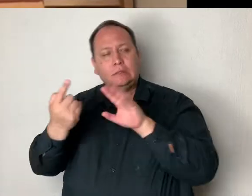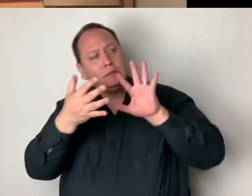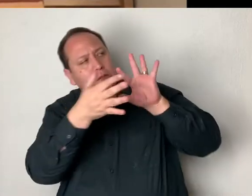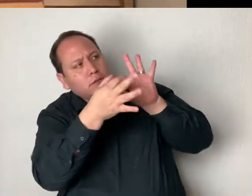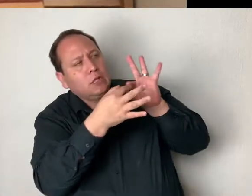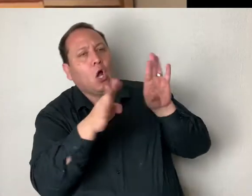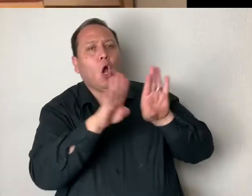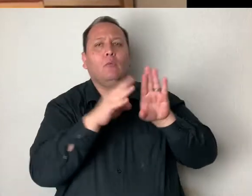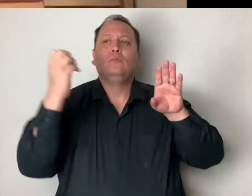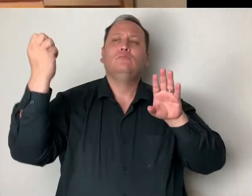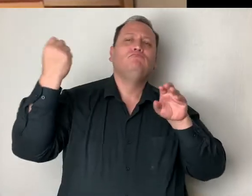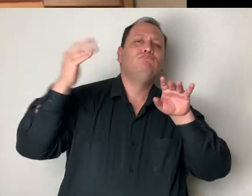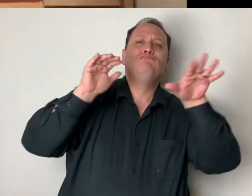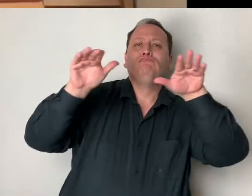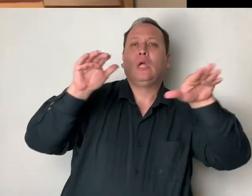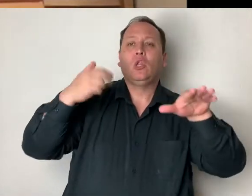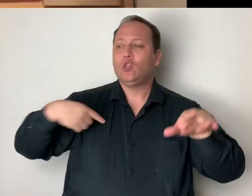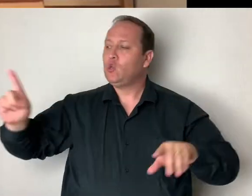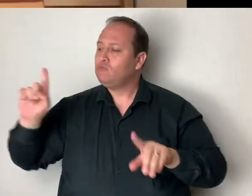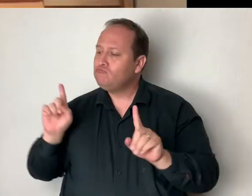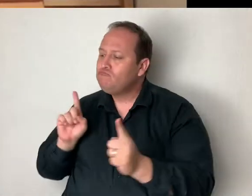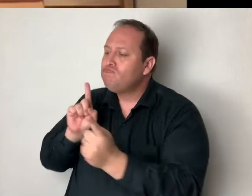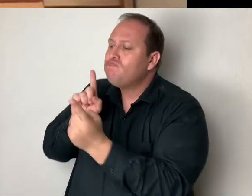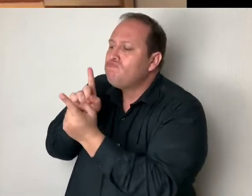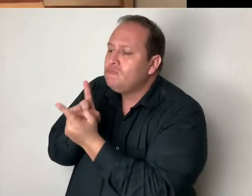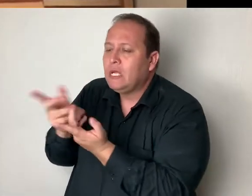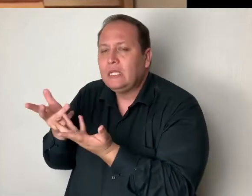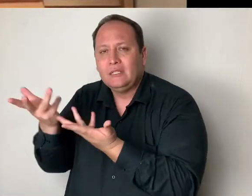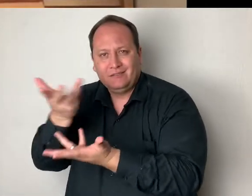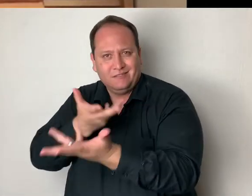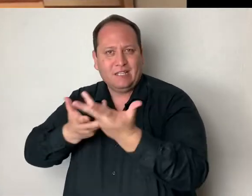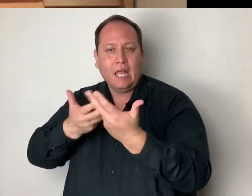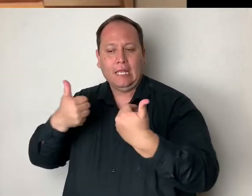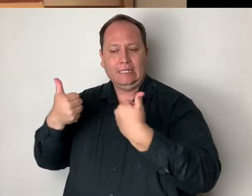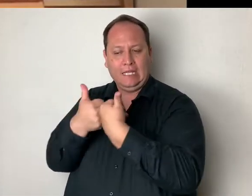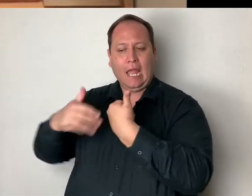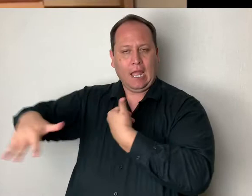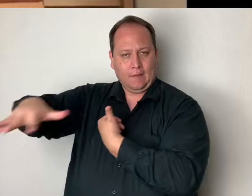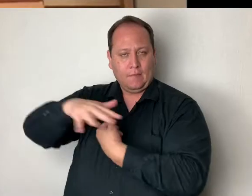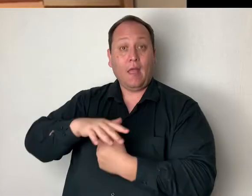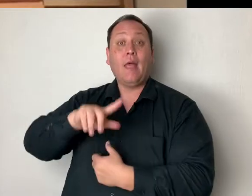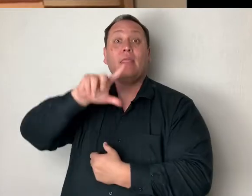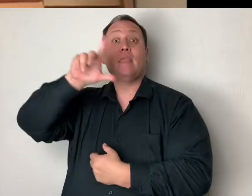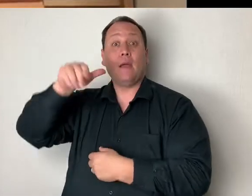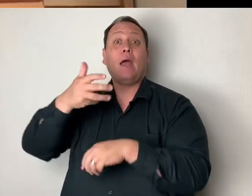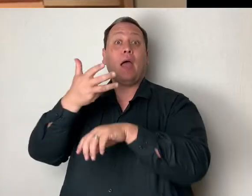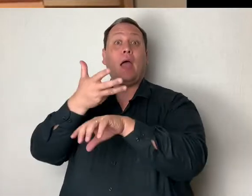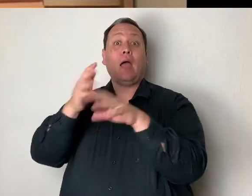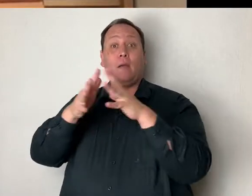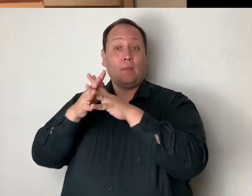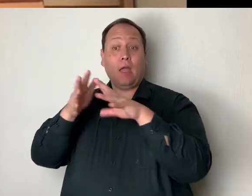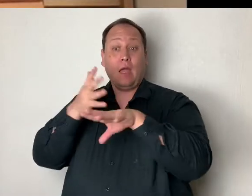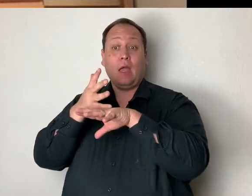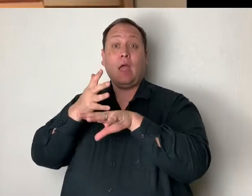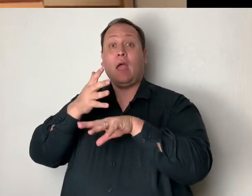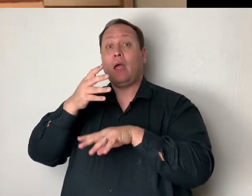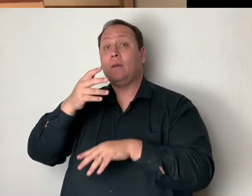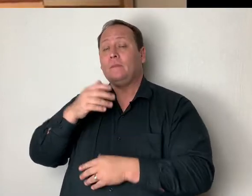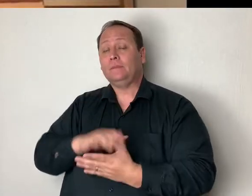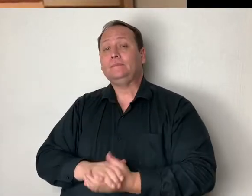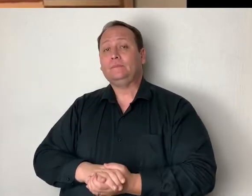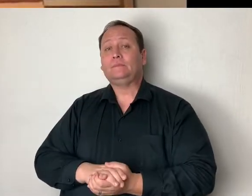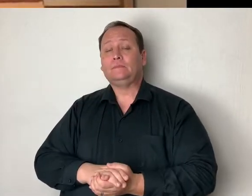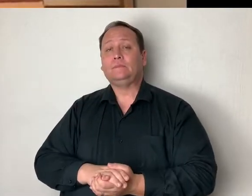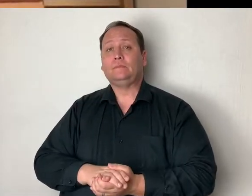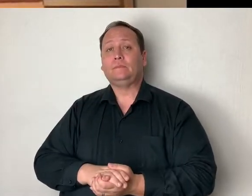on the ground here in the border region. Y luego vamos al Parque La Amistad del lado mexicano para escuchar de Robert Vivar y Daniel